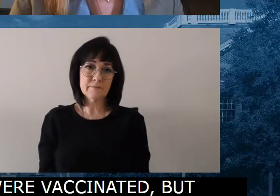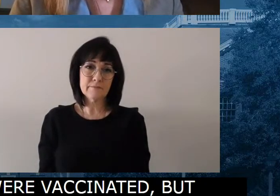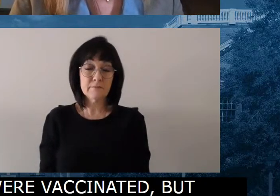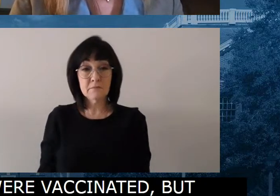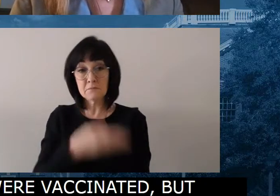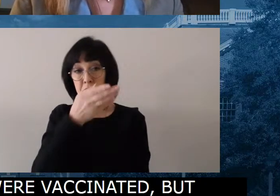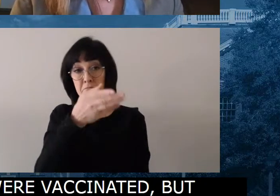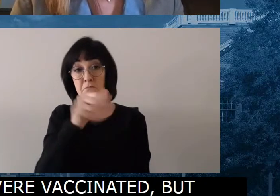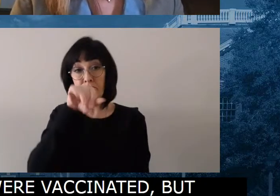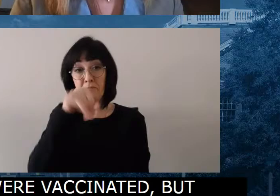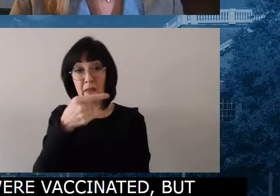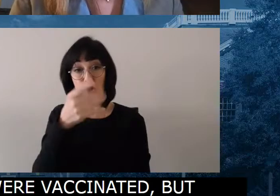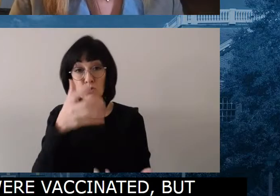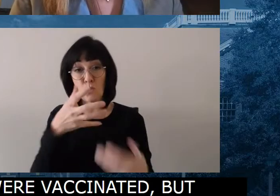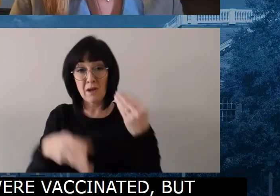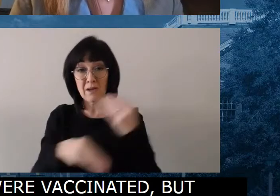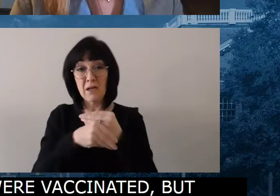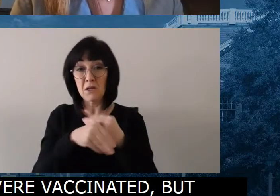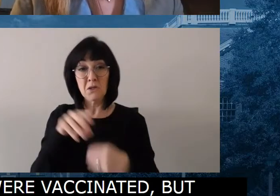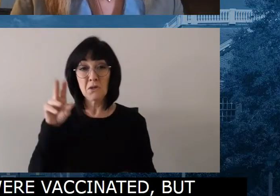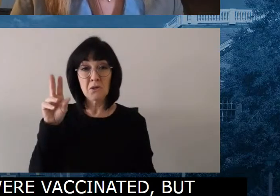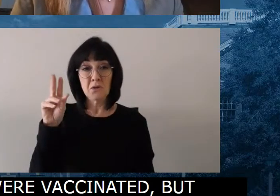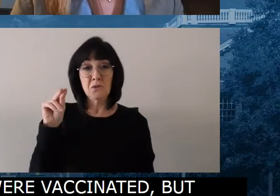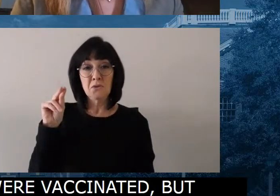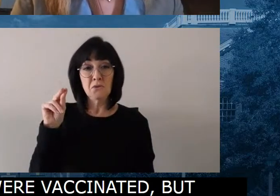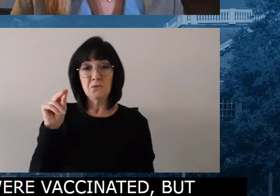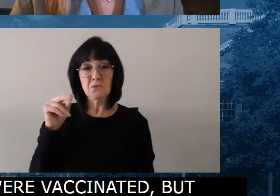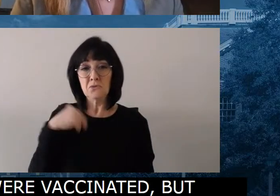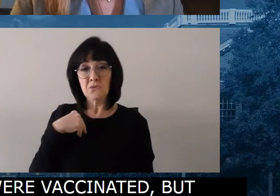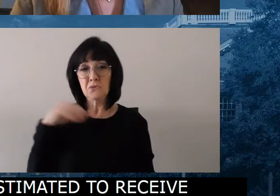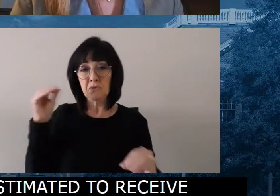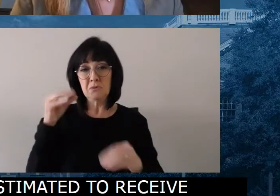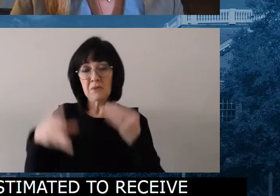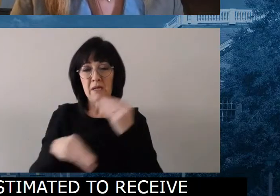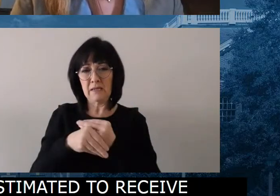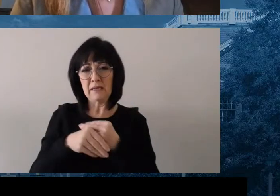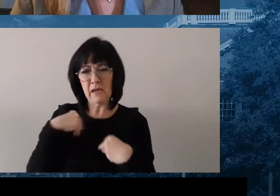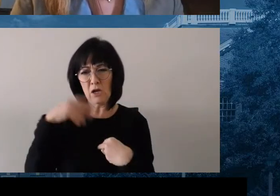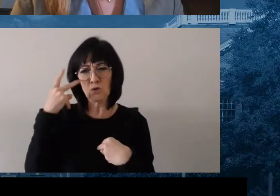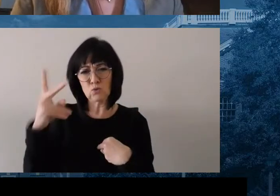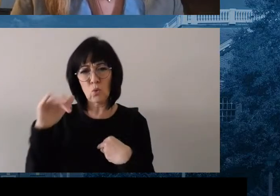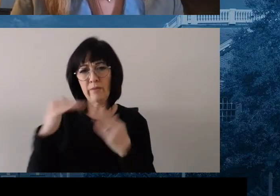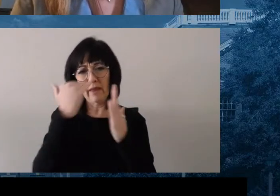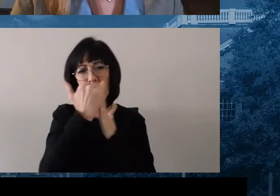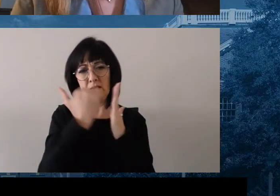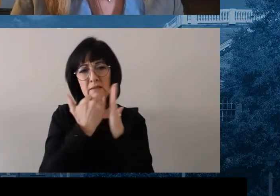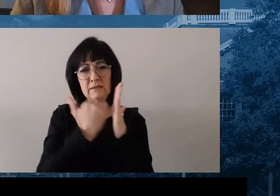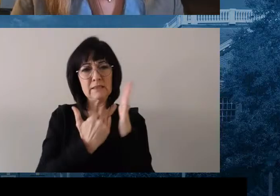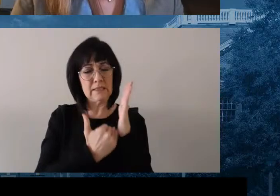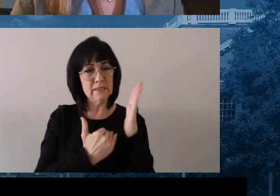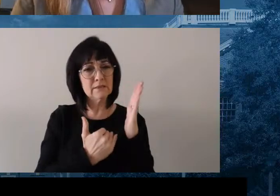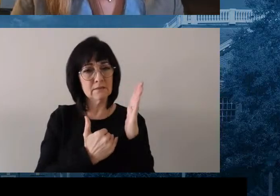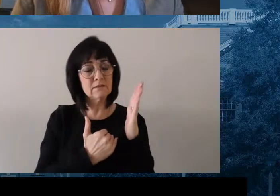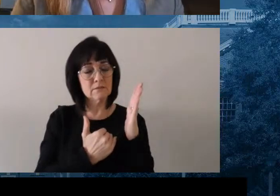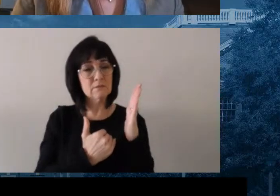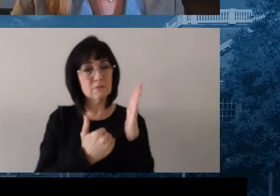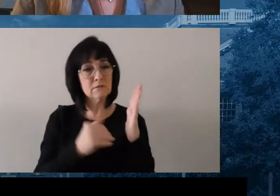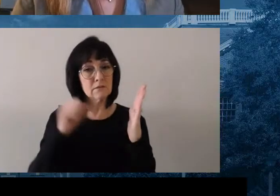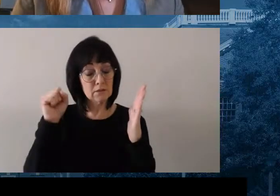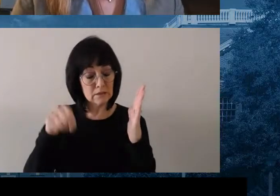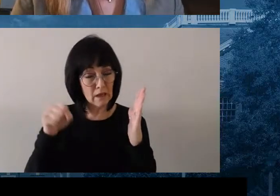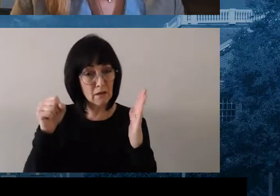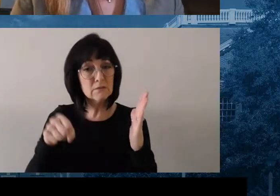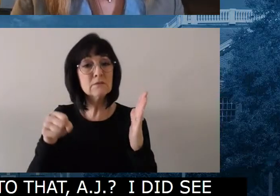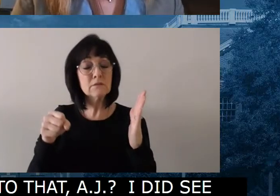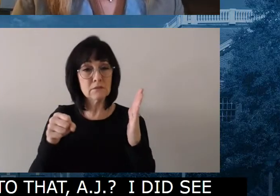Anything to add to that, AJ? We did have I did see that list, as I mentioned, a whole really good cross-section